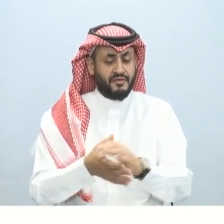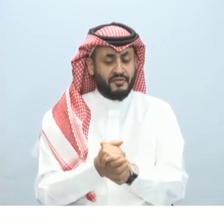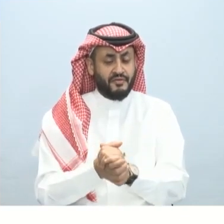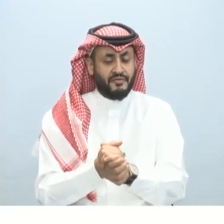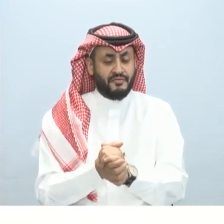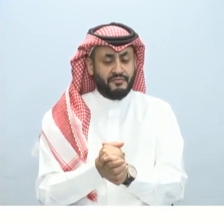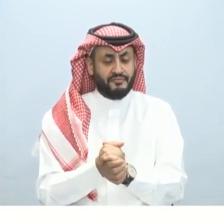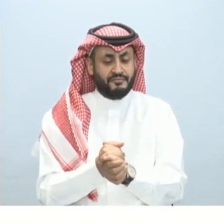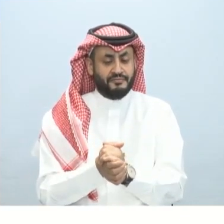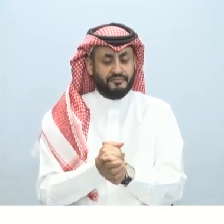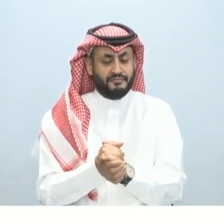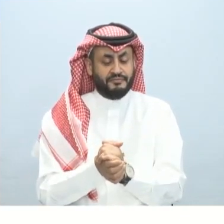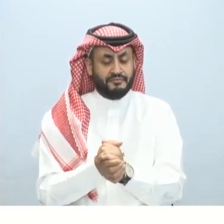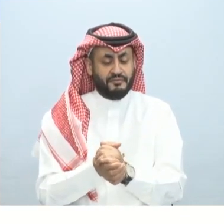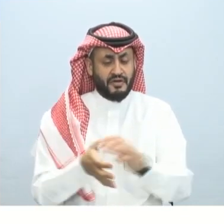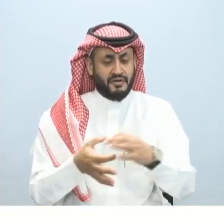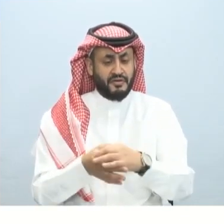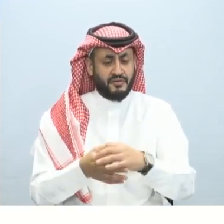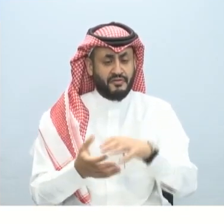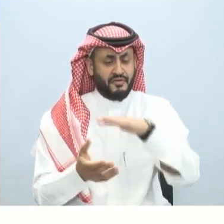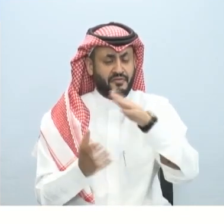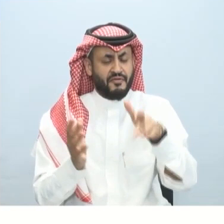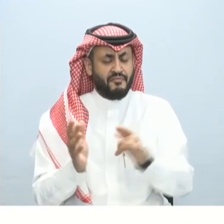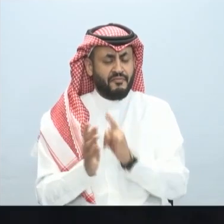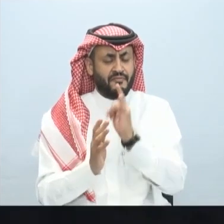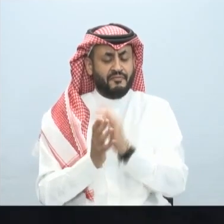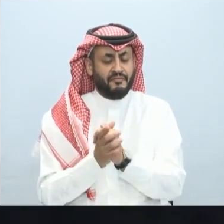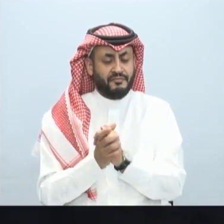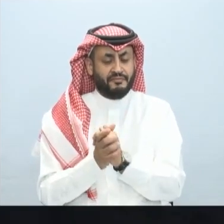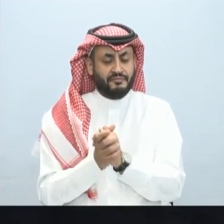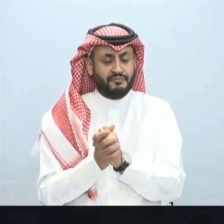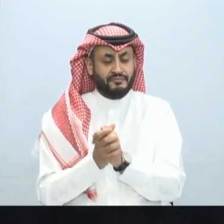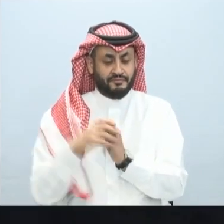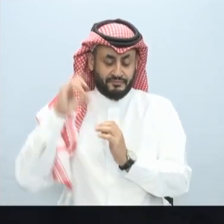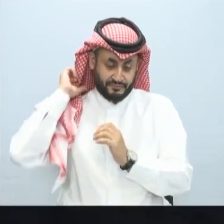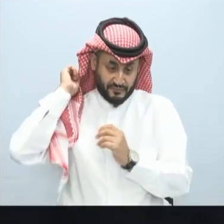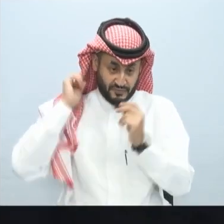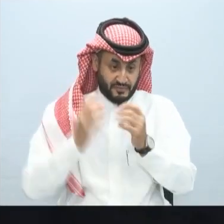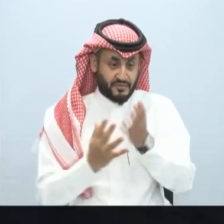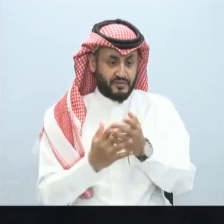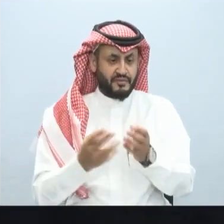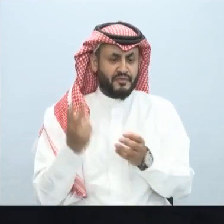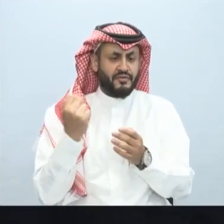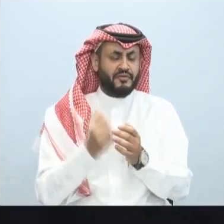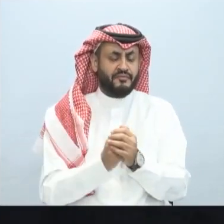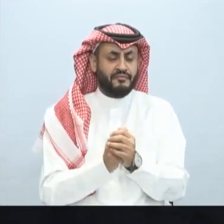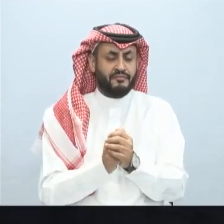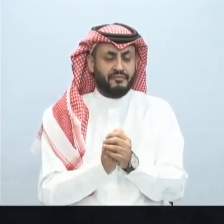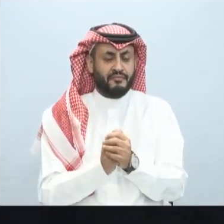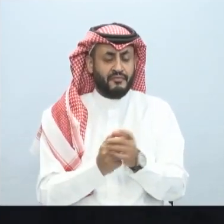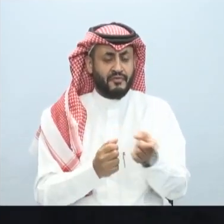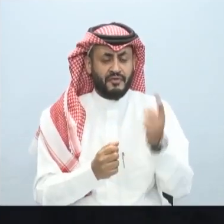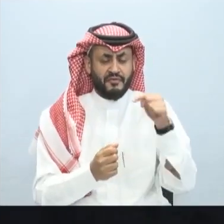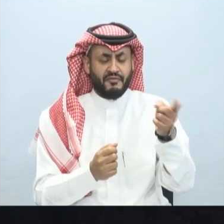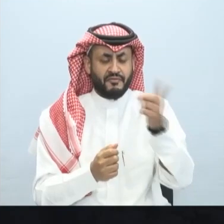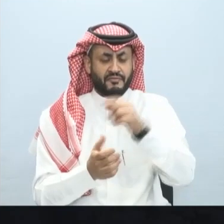in sentences. Now, the last one is a little bit familiar. If you remember that in Unit 3, which is what will they think of next, we